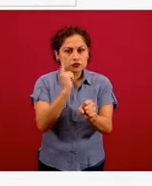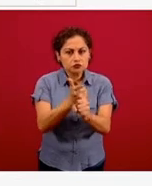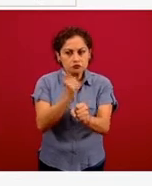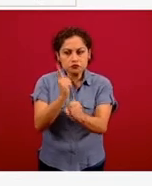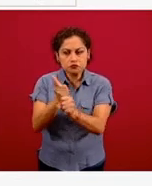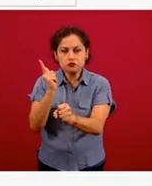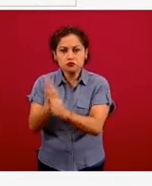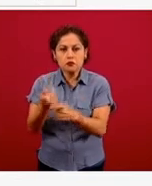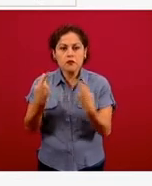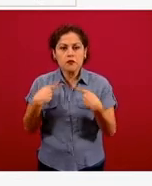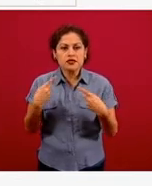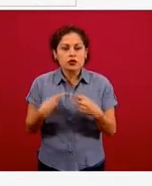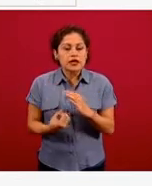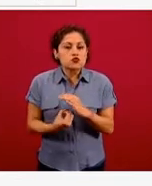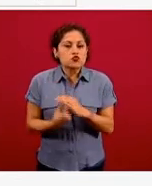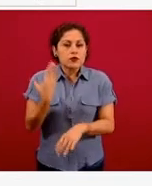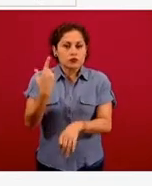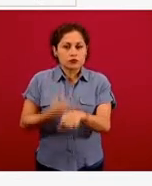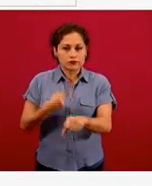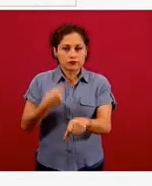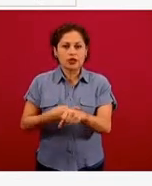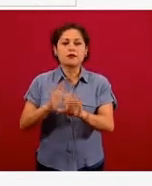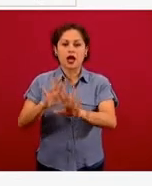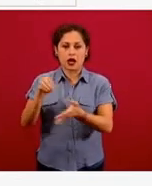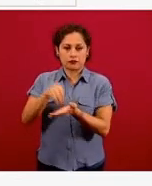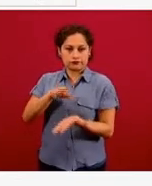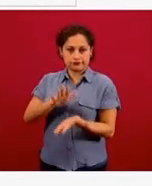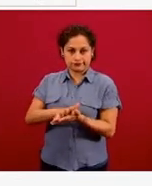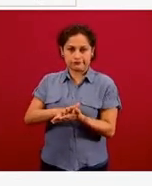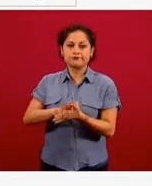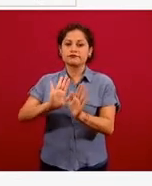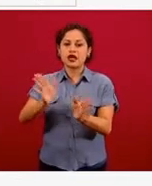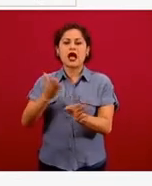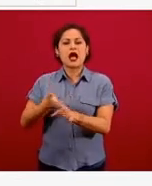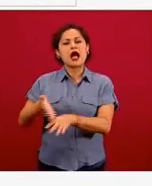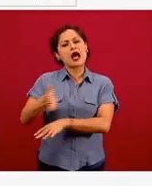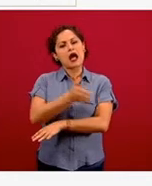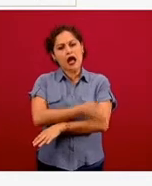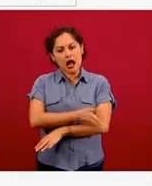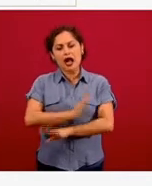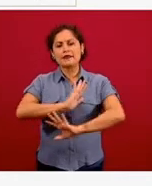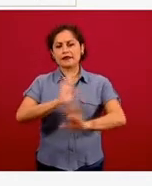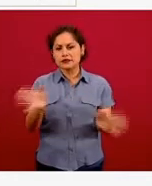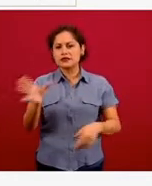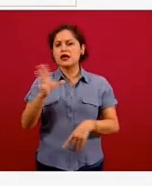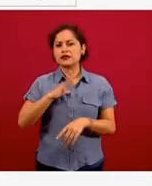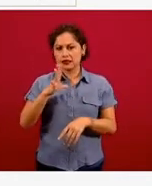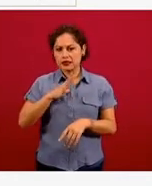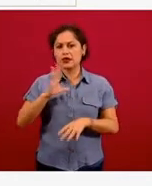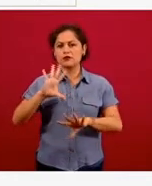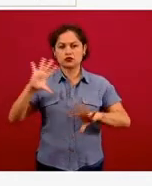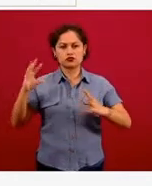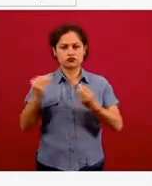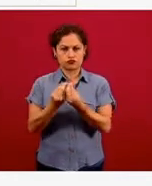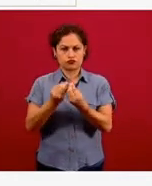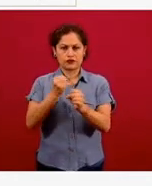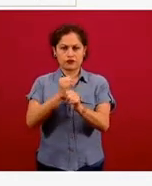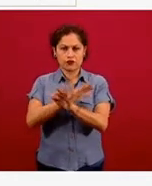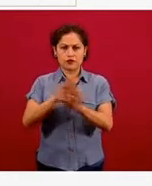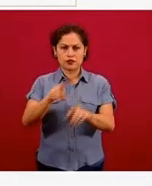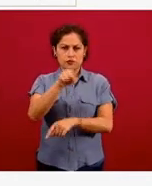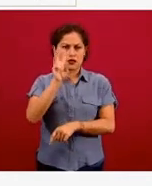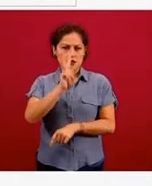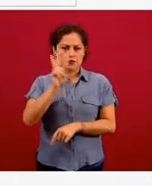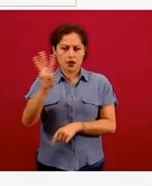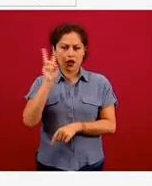the new y cases todo lo demás que that solíamos give us presentar. an De idea of the todos modos, está activity of the disponible la pandemic información pública worldwide. en el And micrositio. all